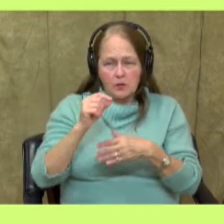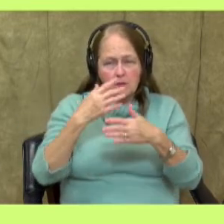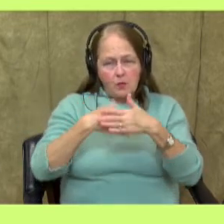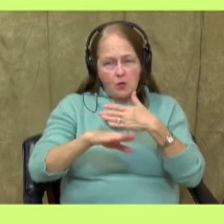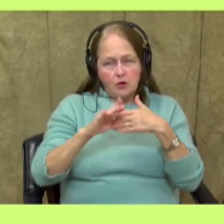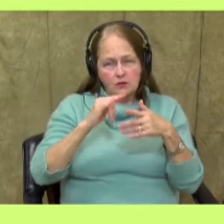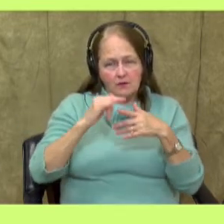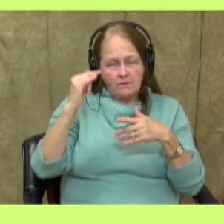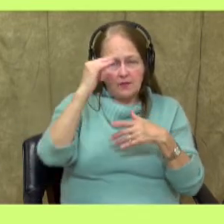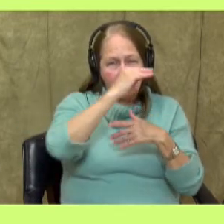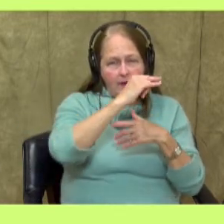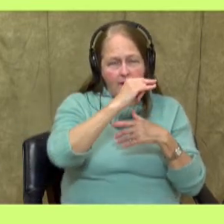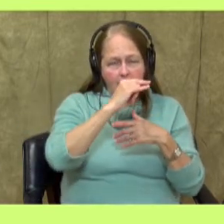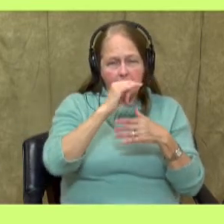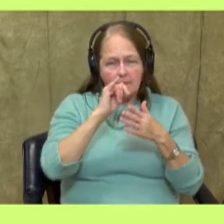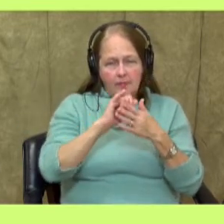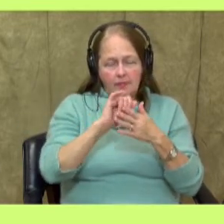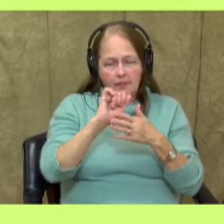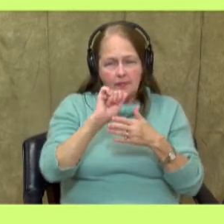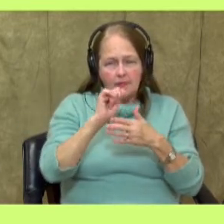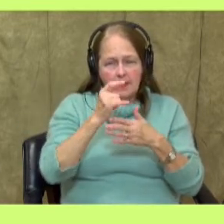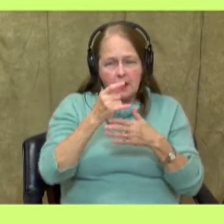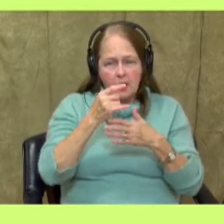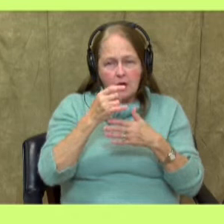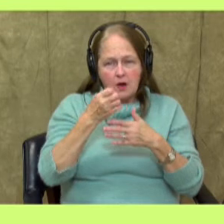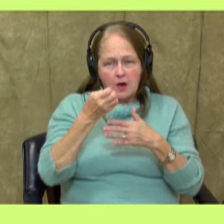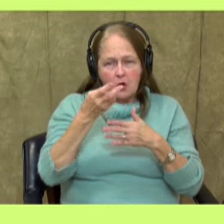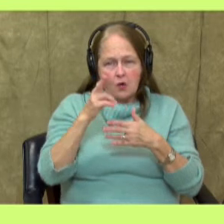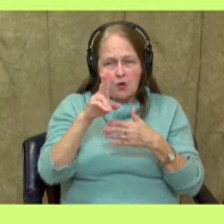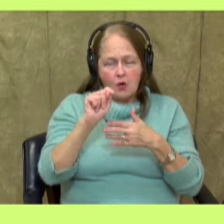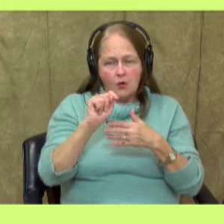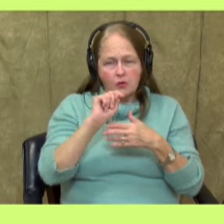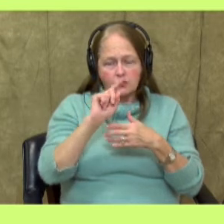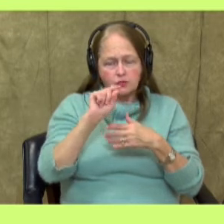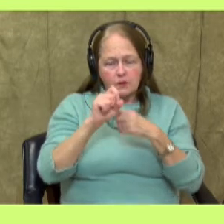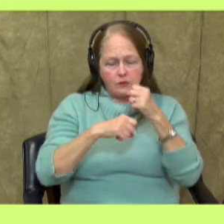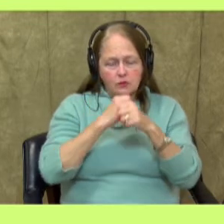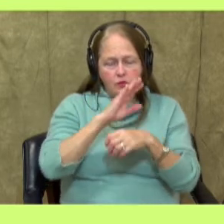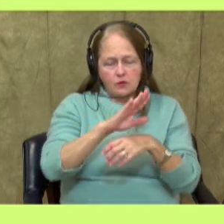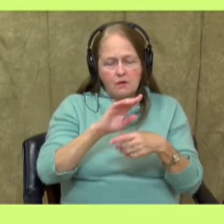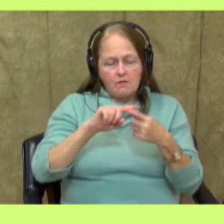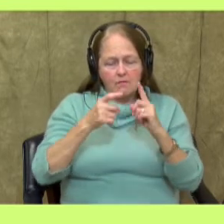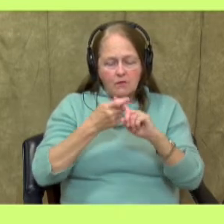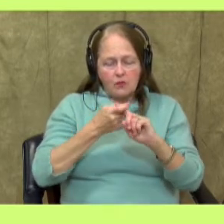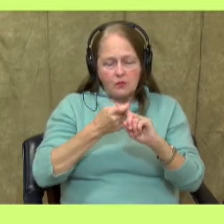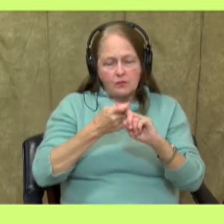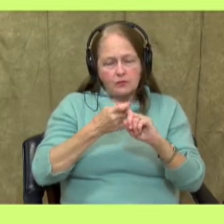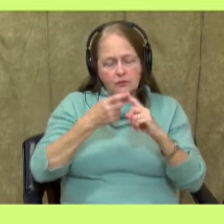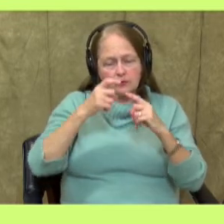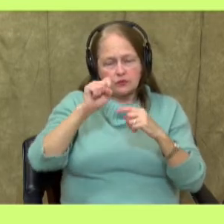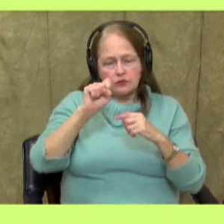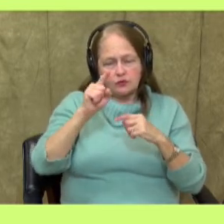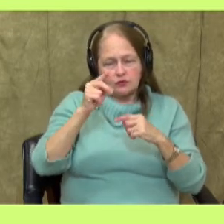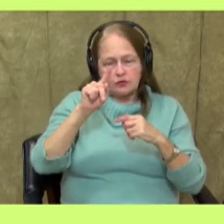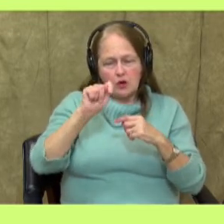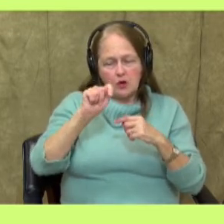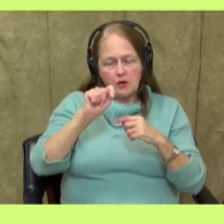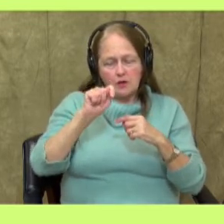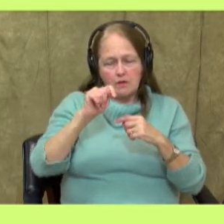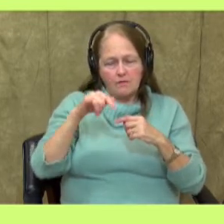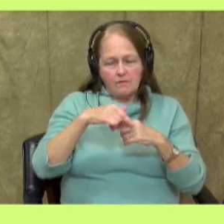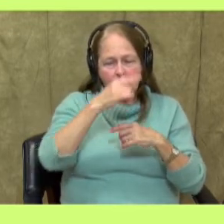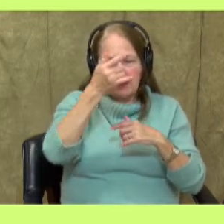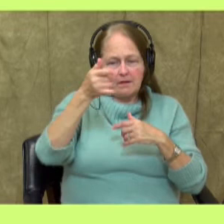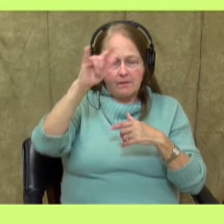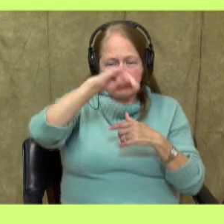born to fly. When Earhart was 20 years old, she and a friend attended a stunt flying contest. Their fun